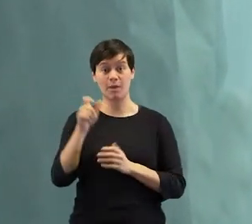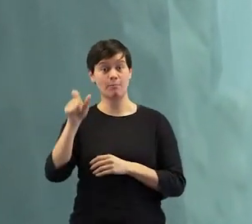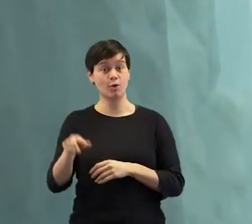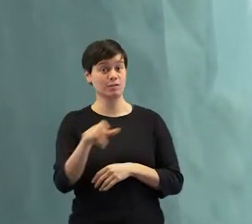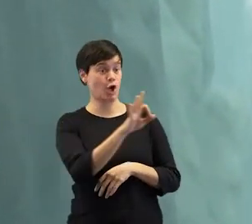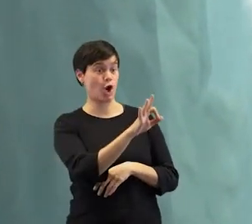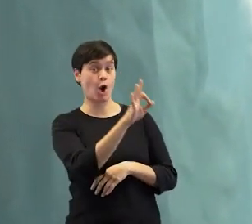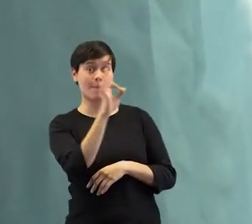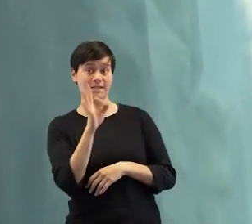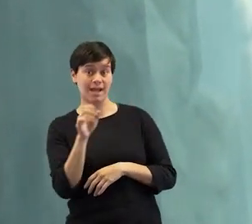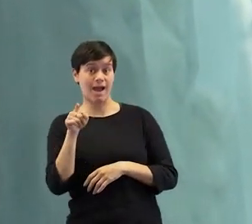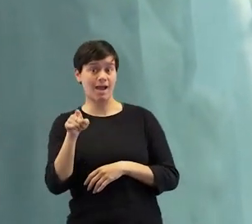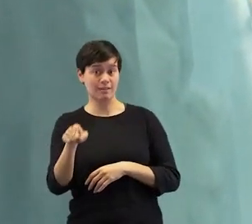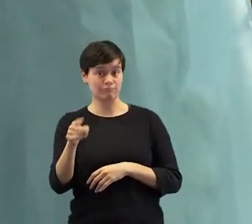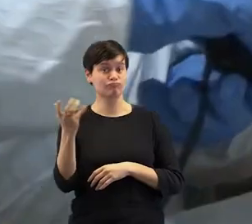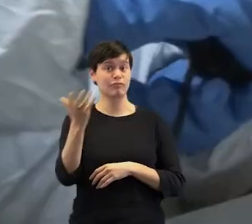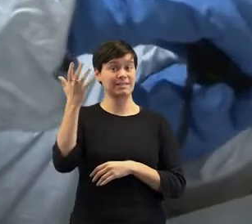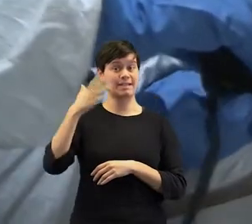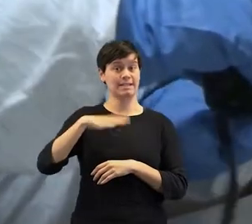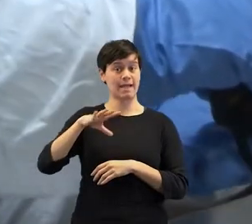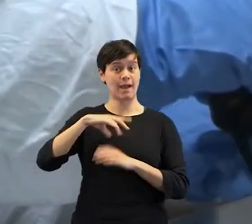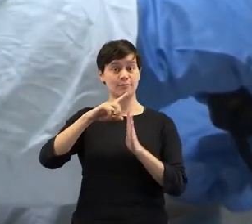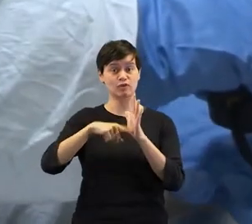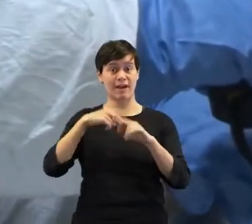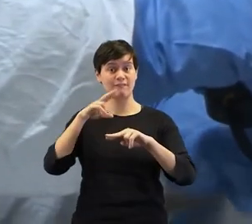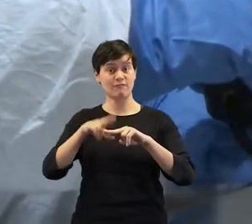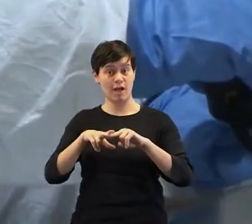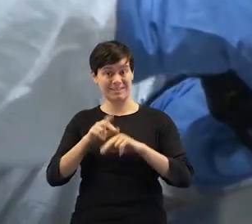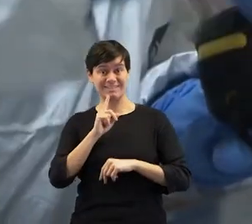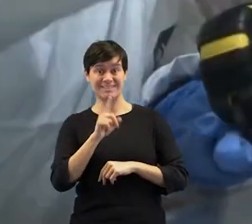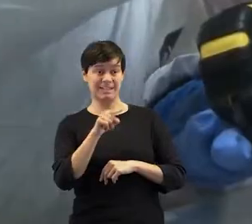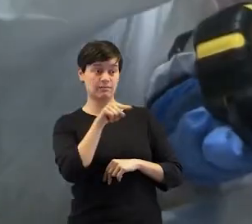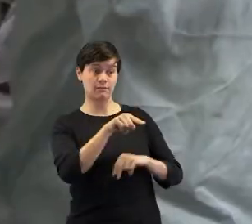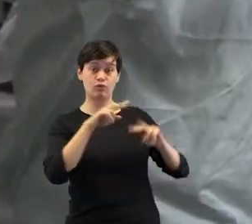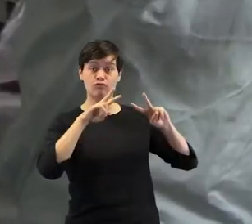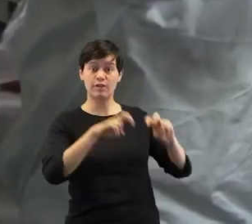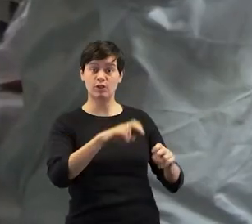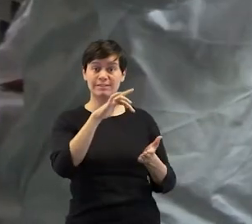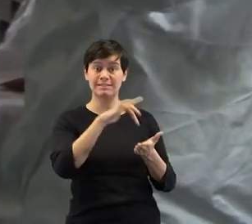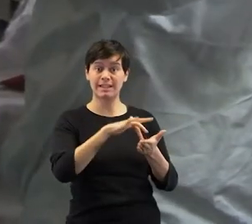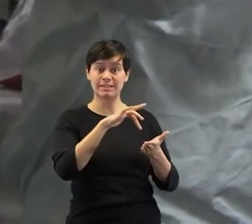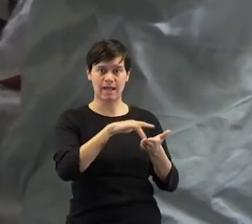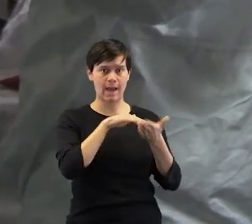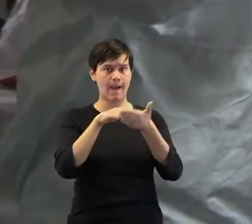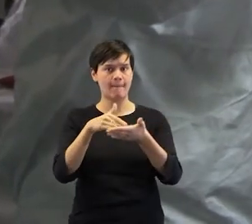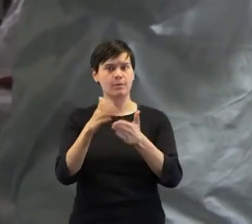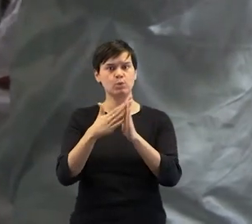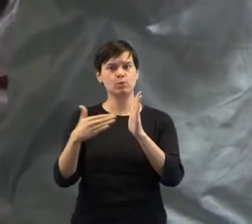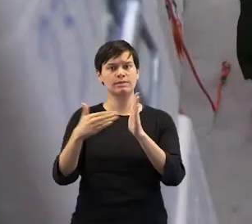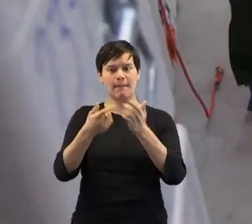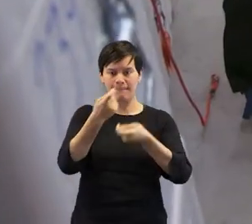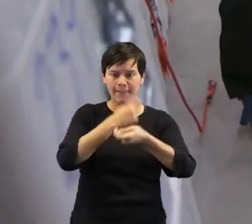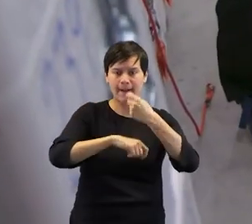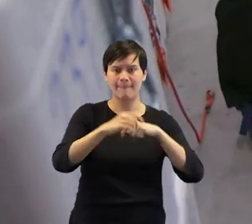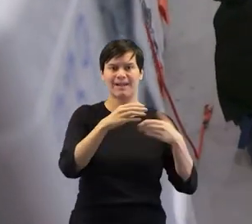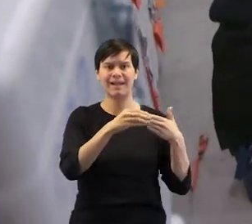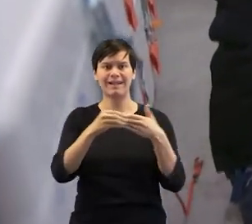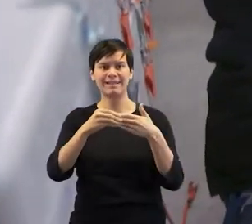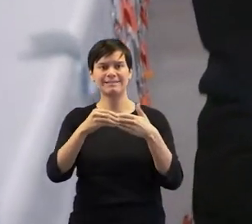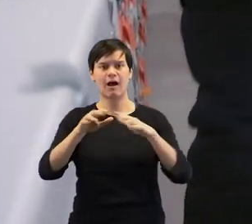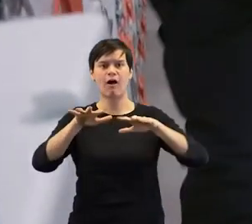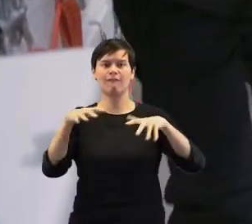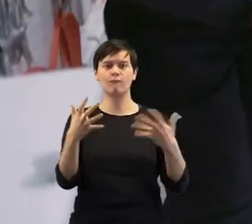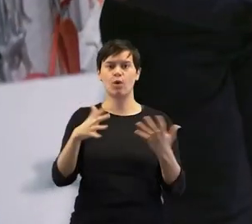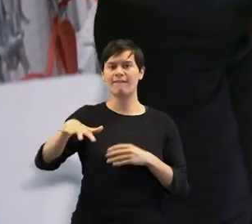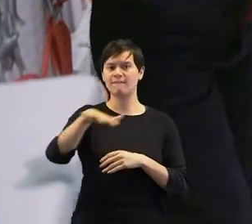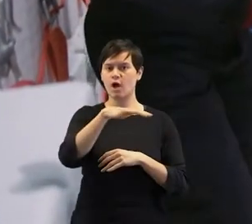Francis, Director of British Antarctic Survey, says the team has put New Zealand at the forefront of global environmental research and